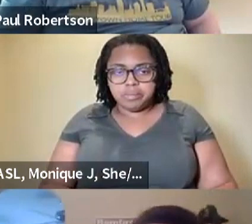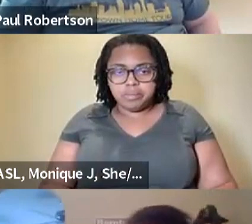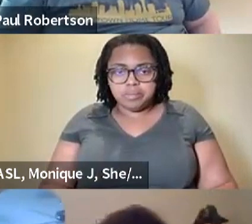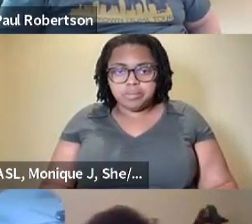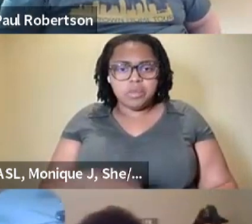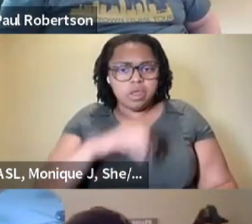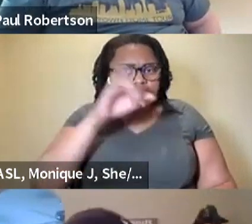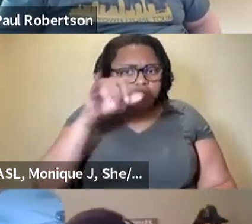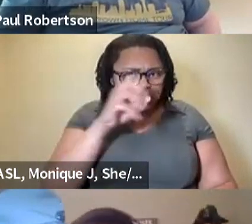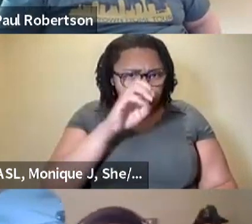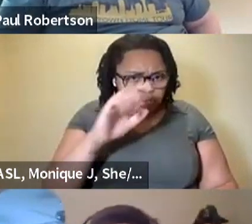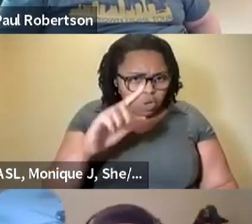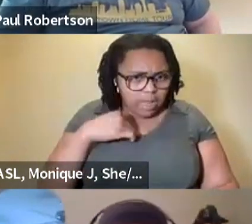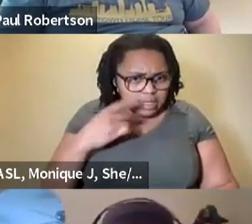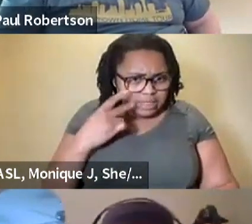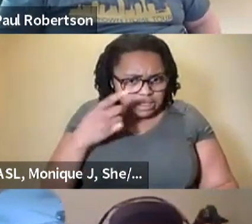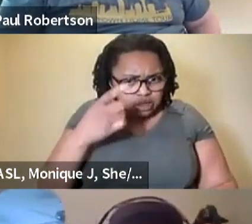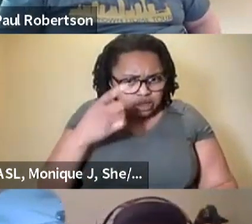Joel, I see you. Are you there?